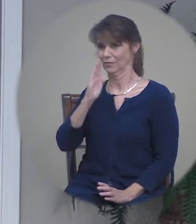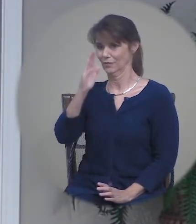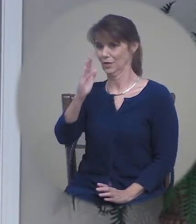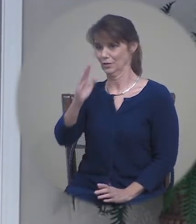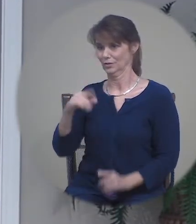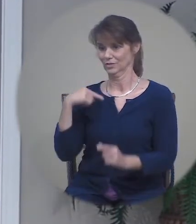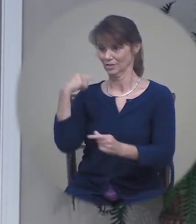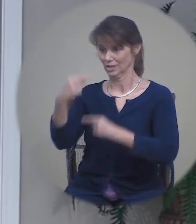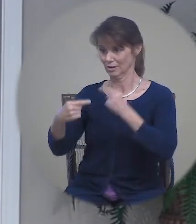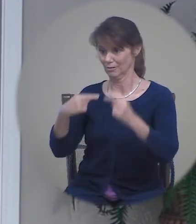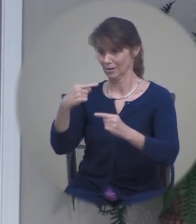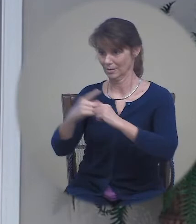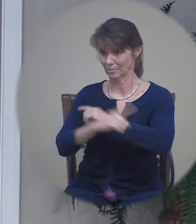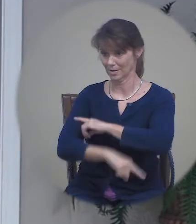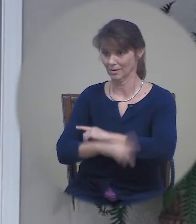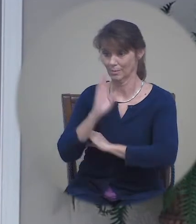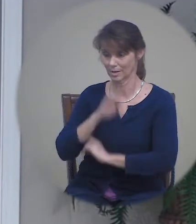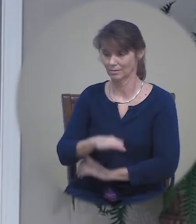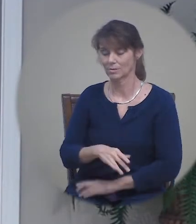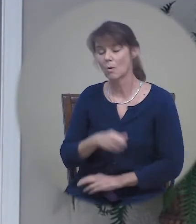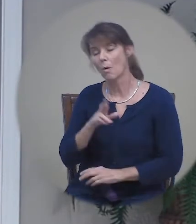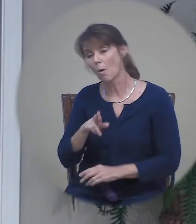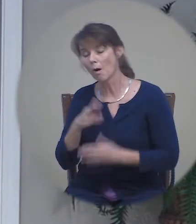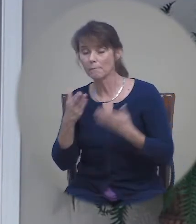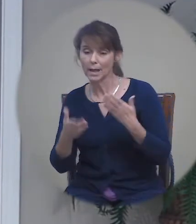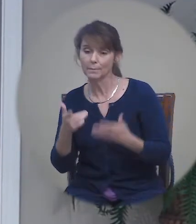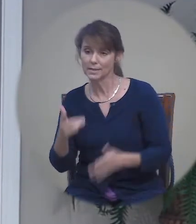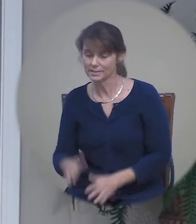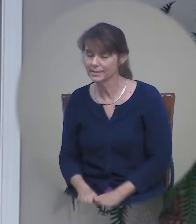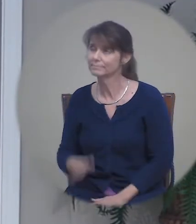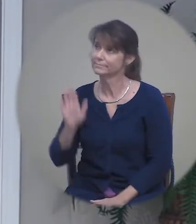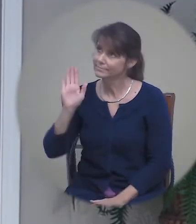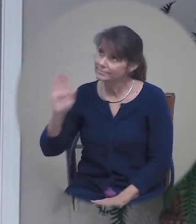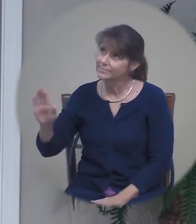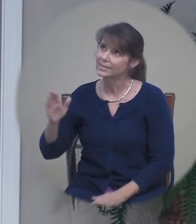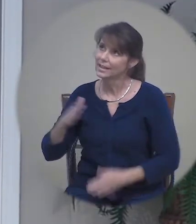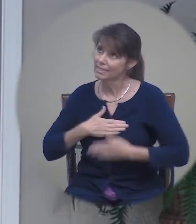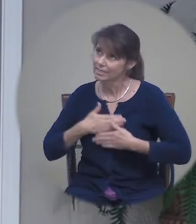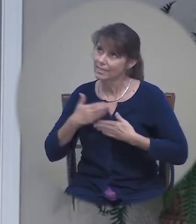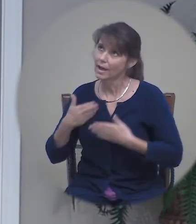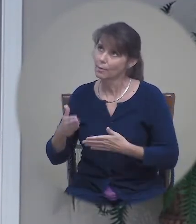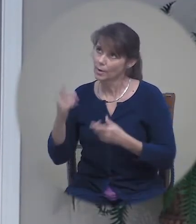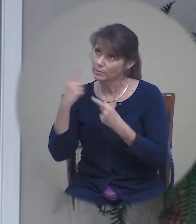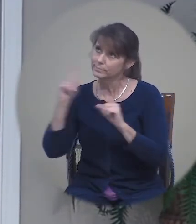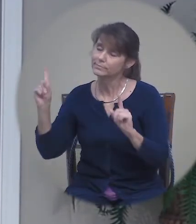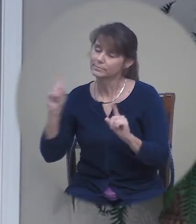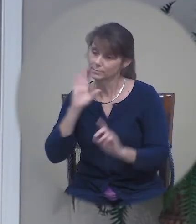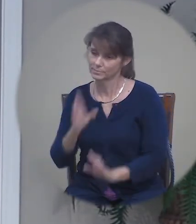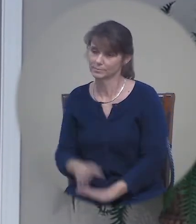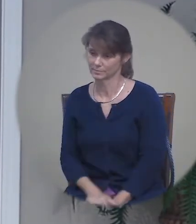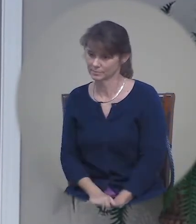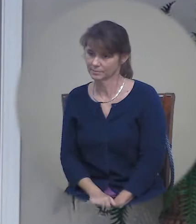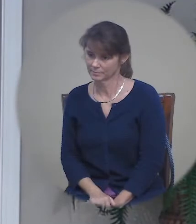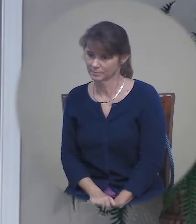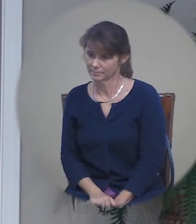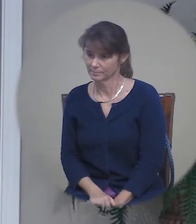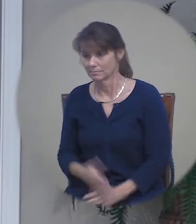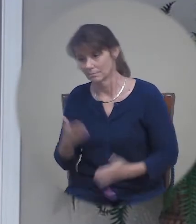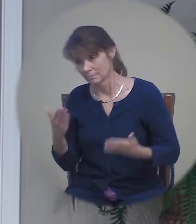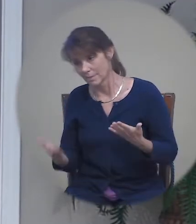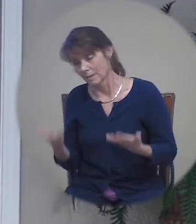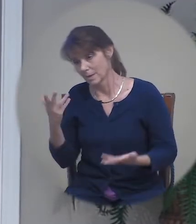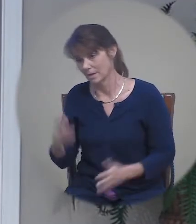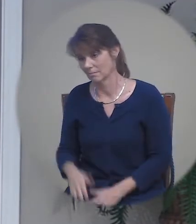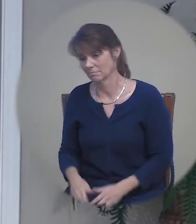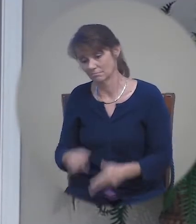like, thy will be done. That's why it's good. This is a just response. There may be other suggestions, but at least one of